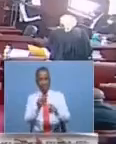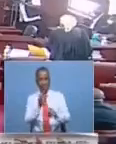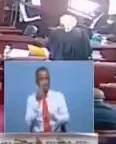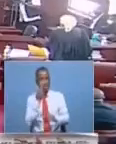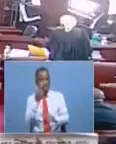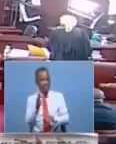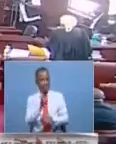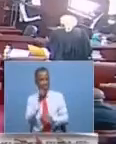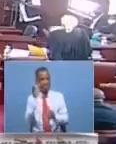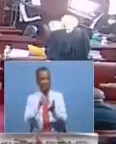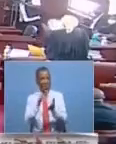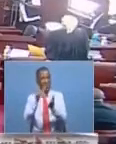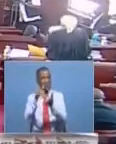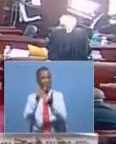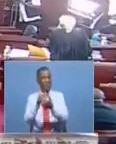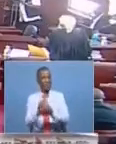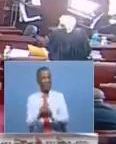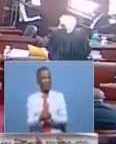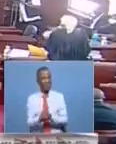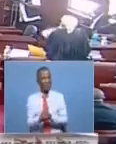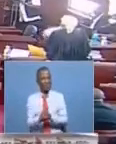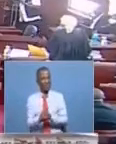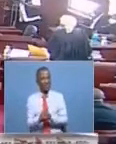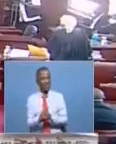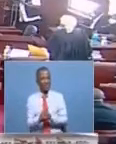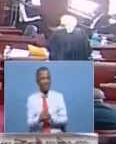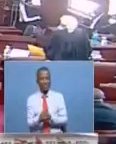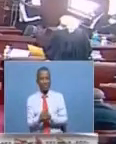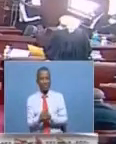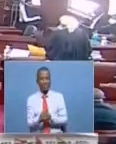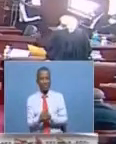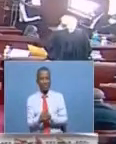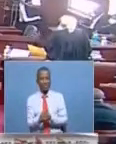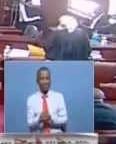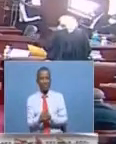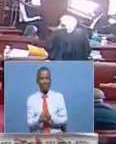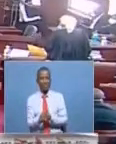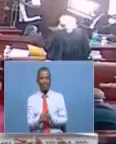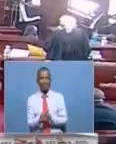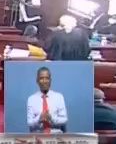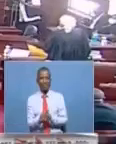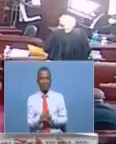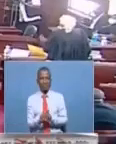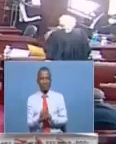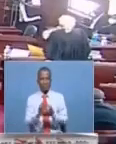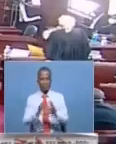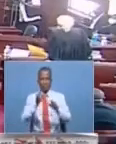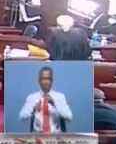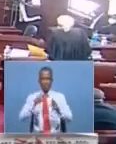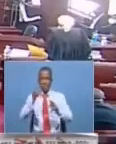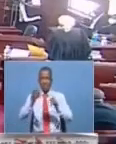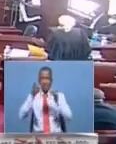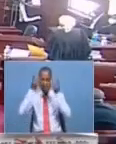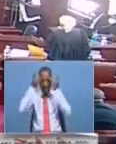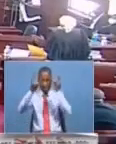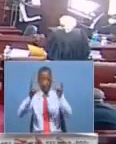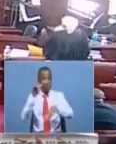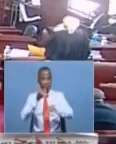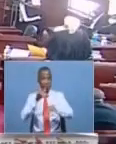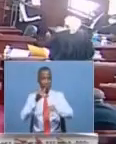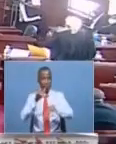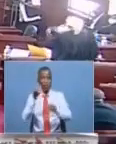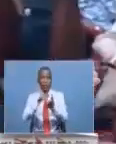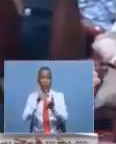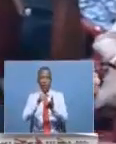the time. And in fact, professors often say that about decisions of courts frequently. And I can